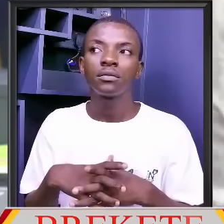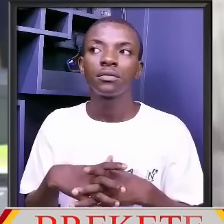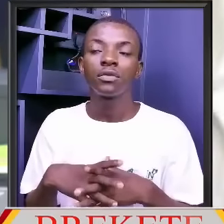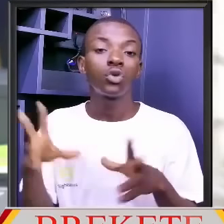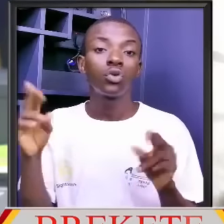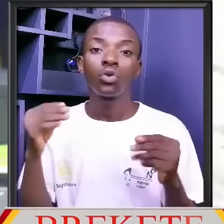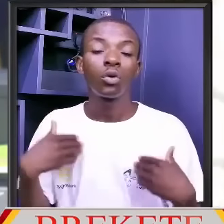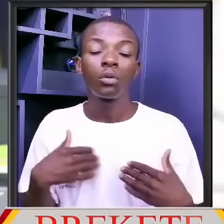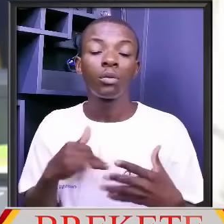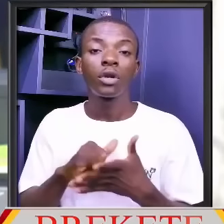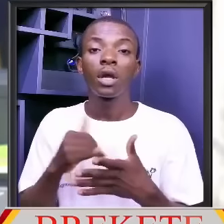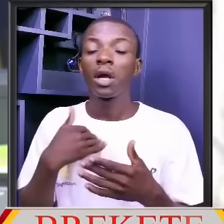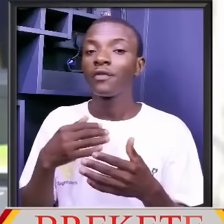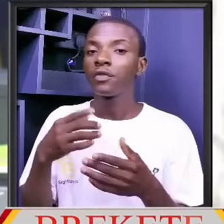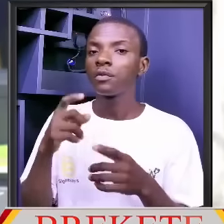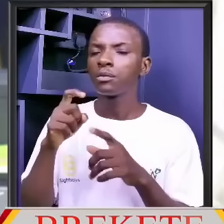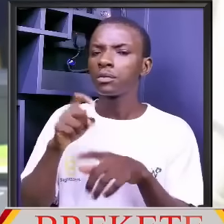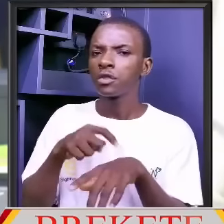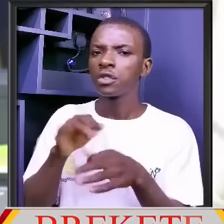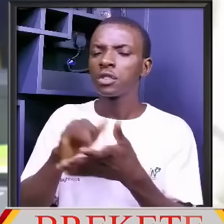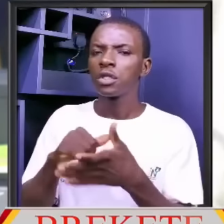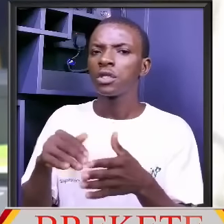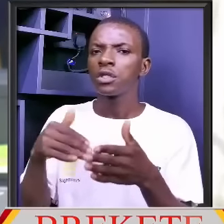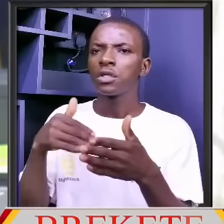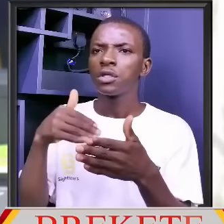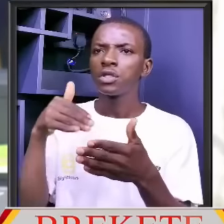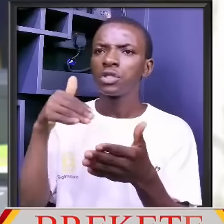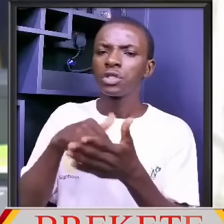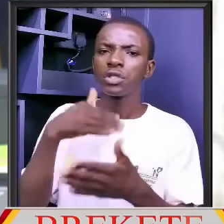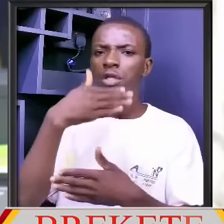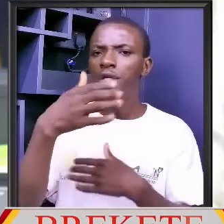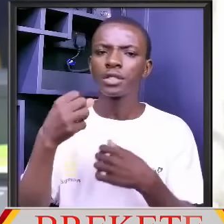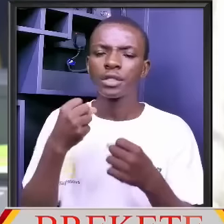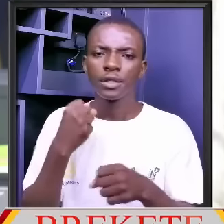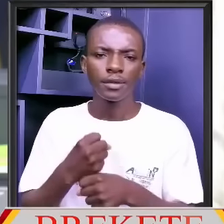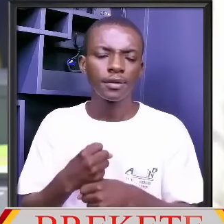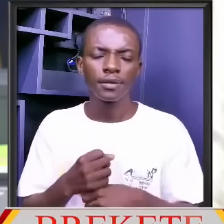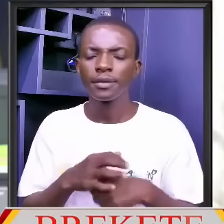Excuse me. Nobody get guarantee. Say you go reach next year.